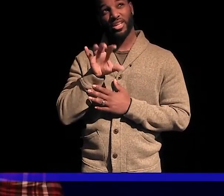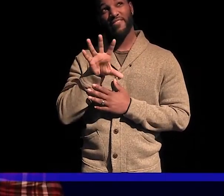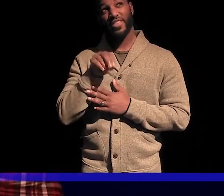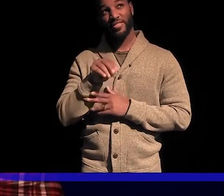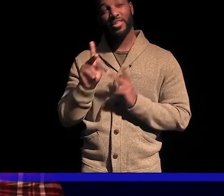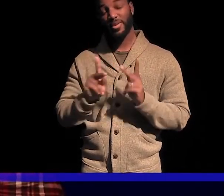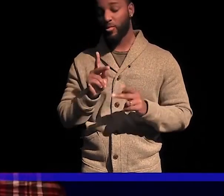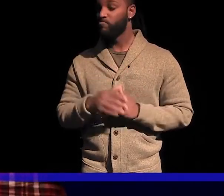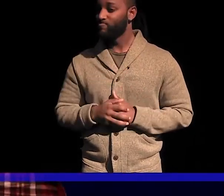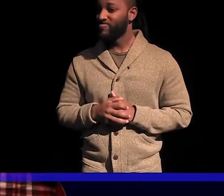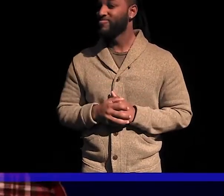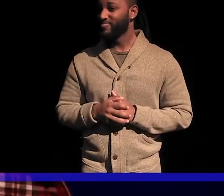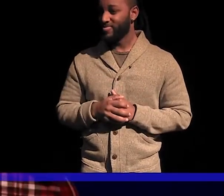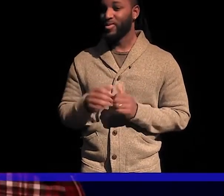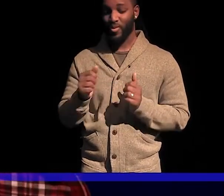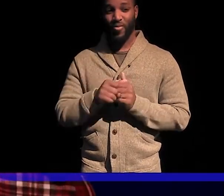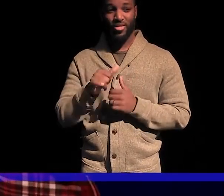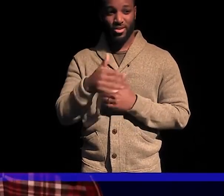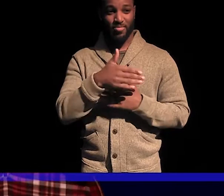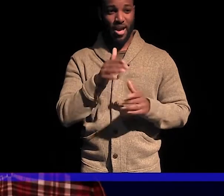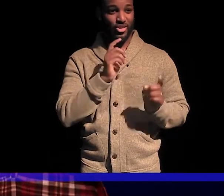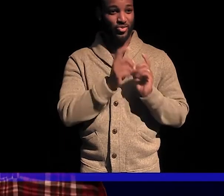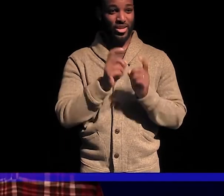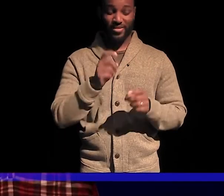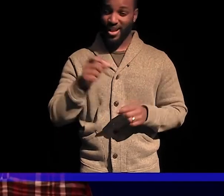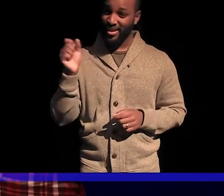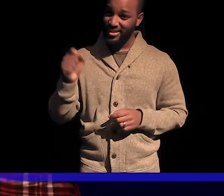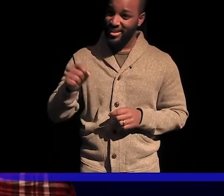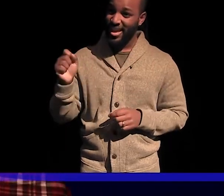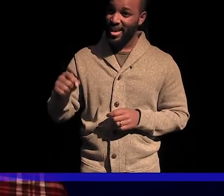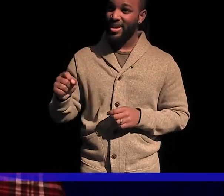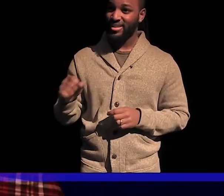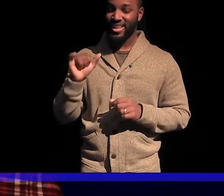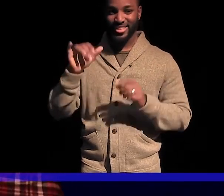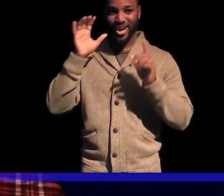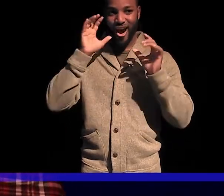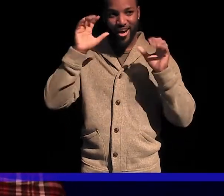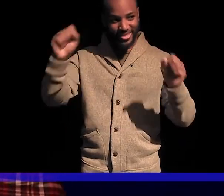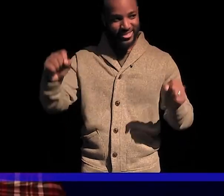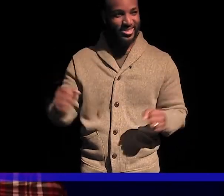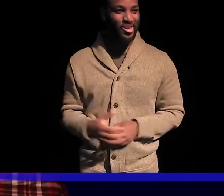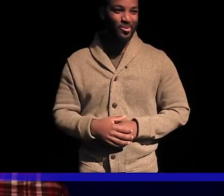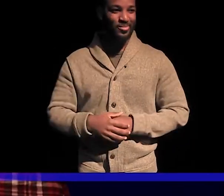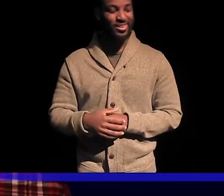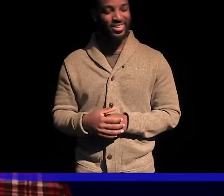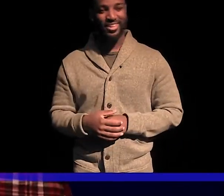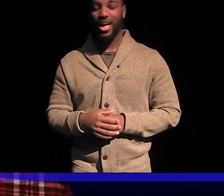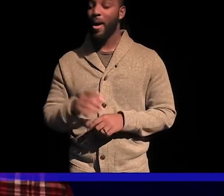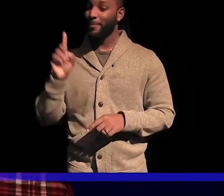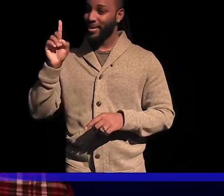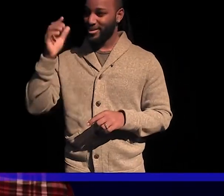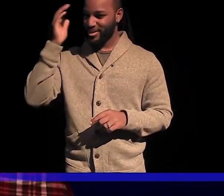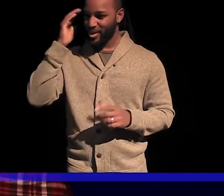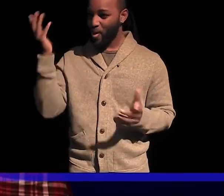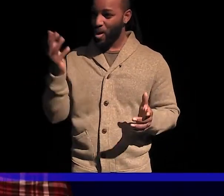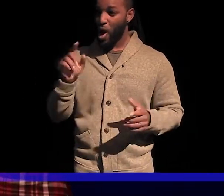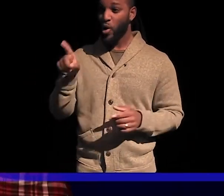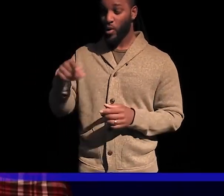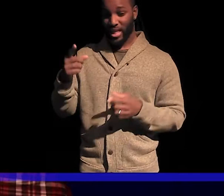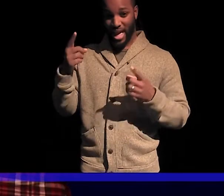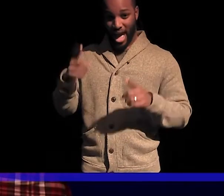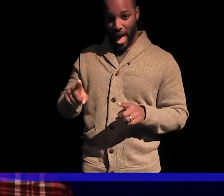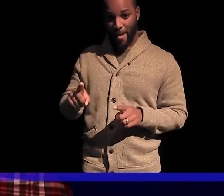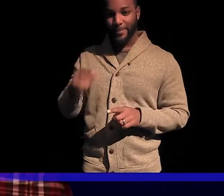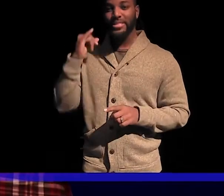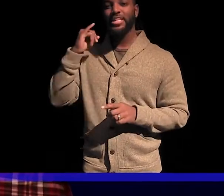4,750 people throughout the city. Yes, that's awesome, isn't it? But you know what? It only happens